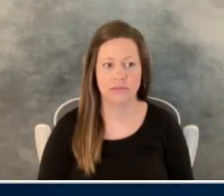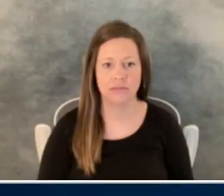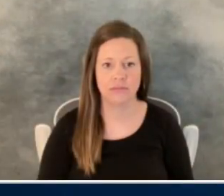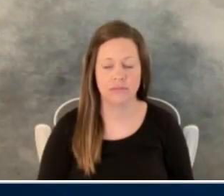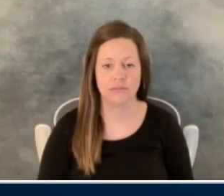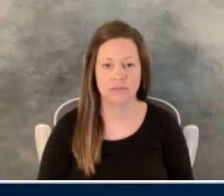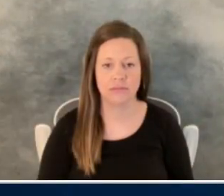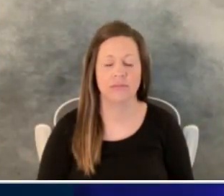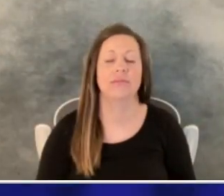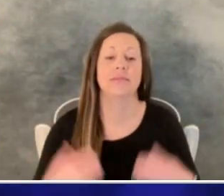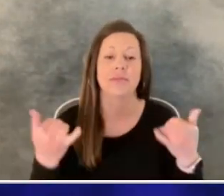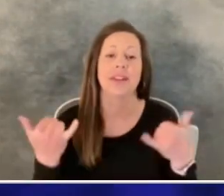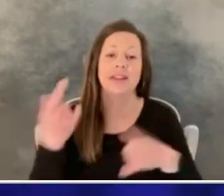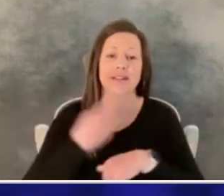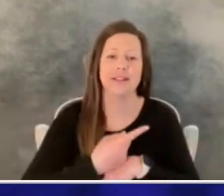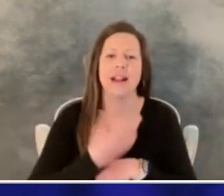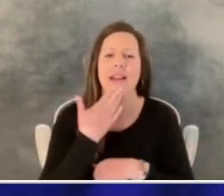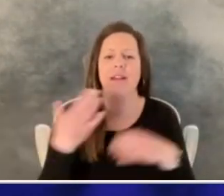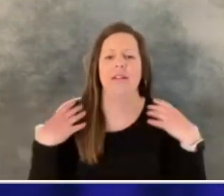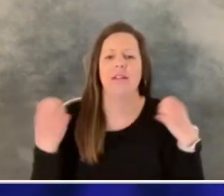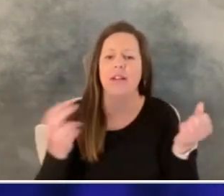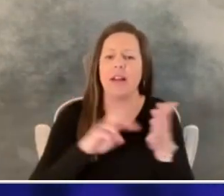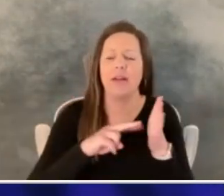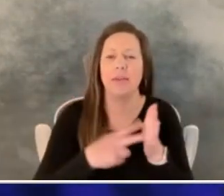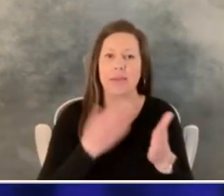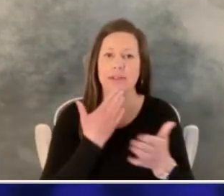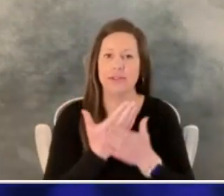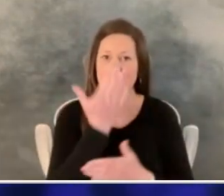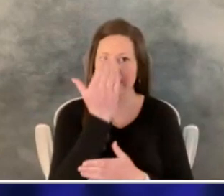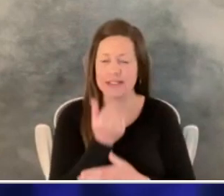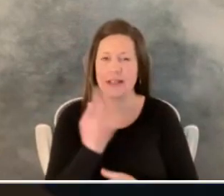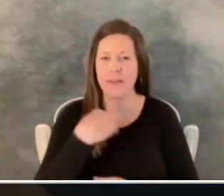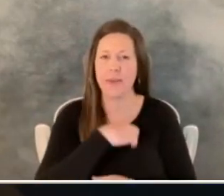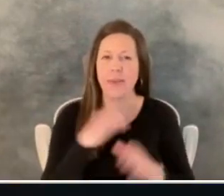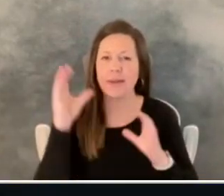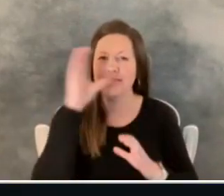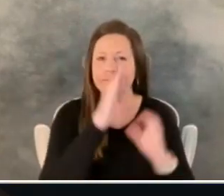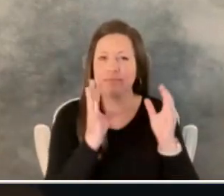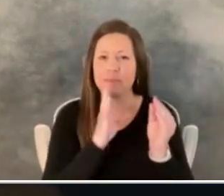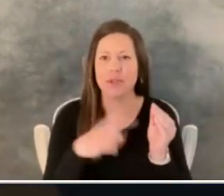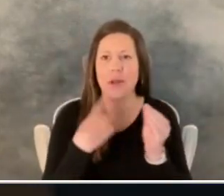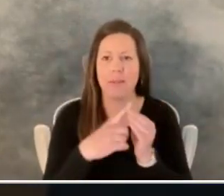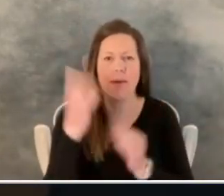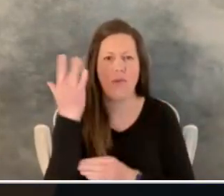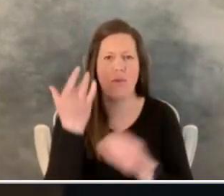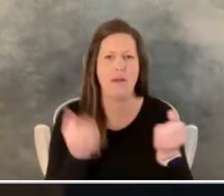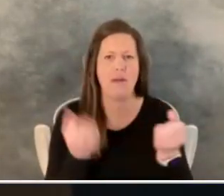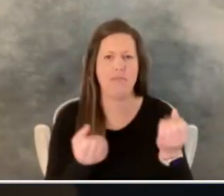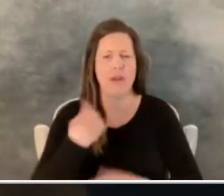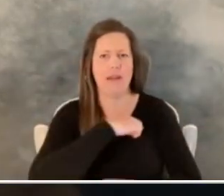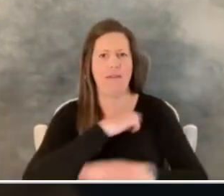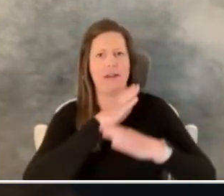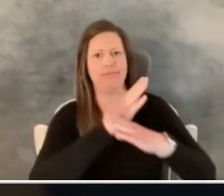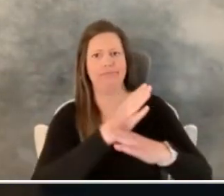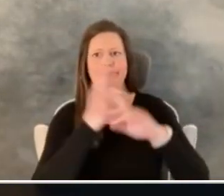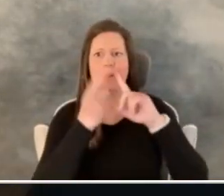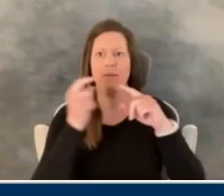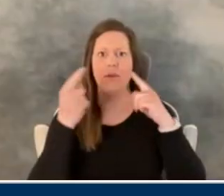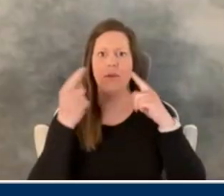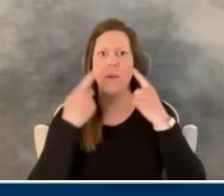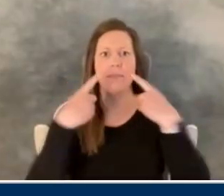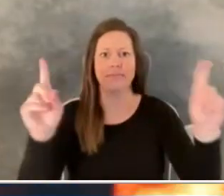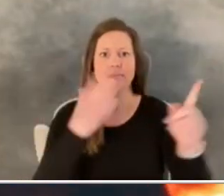Coming up today, good health means good sleep. We explore what's keeping so many of us from achieving that.